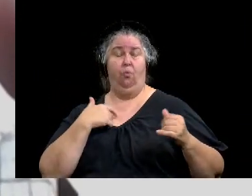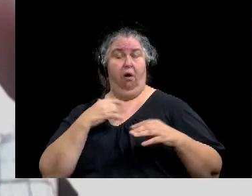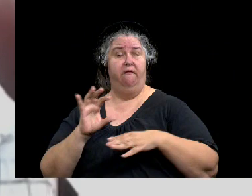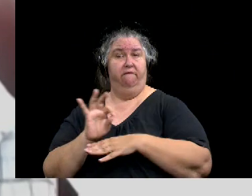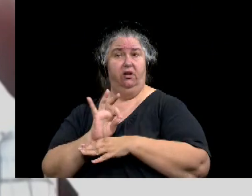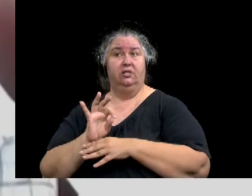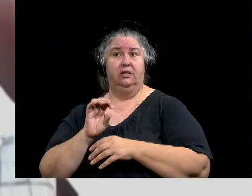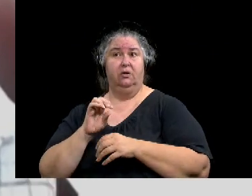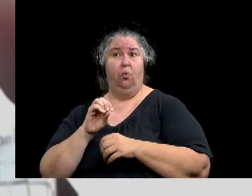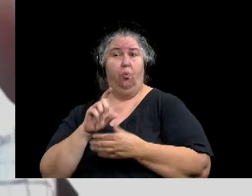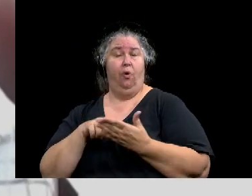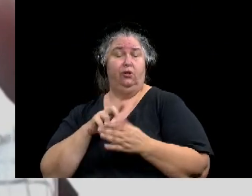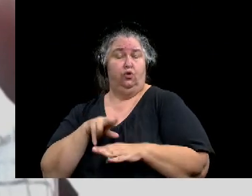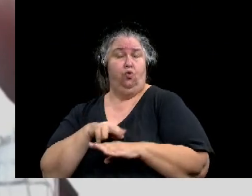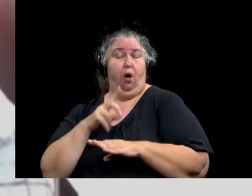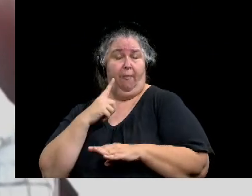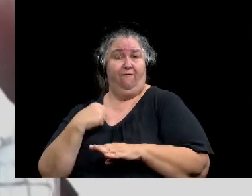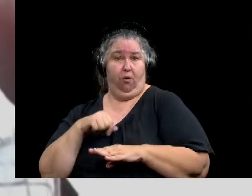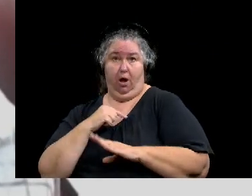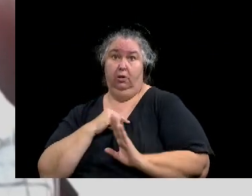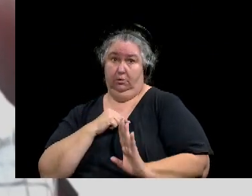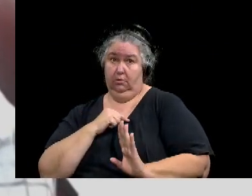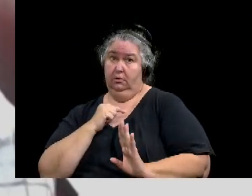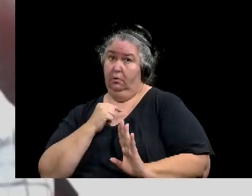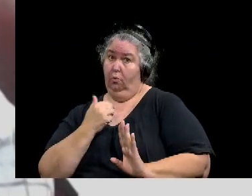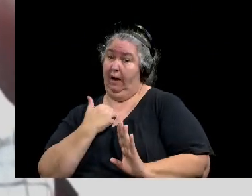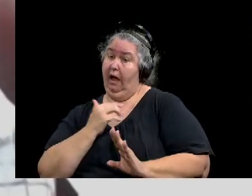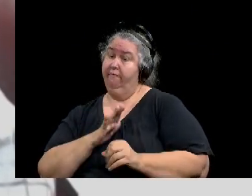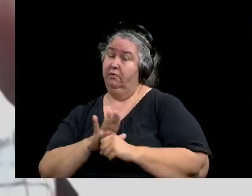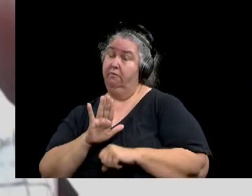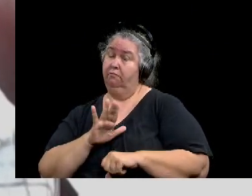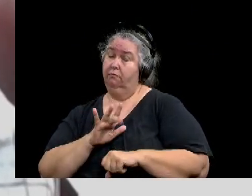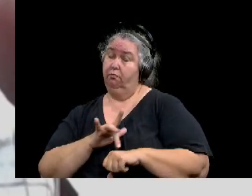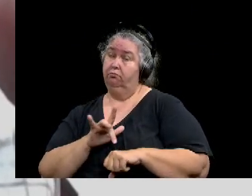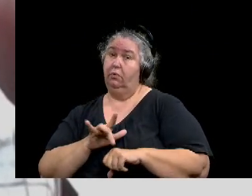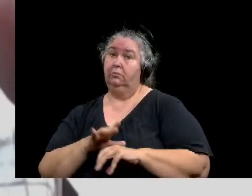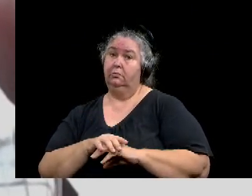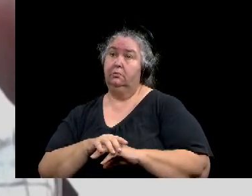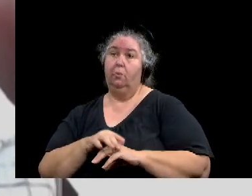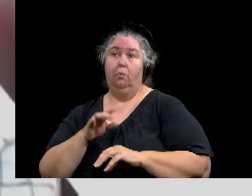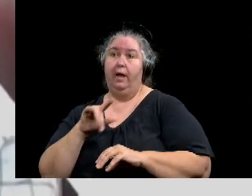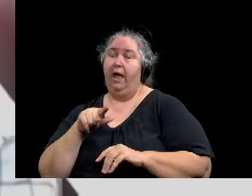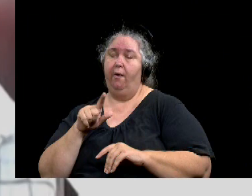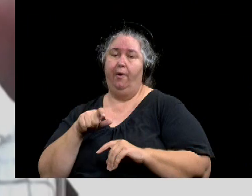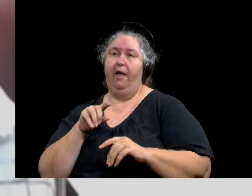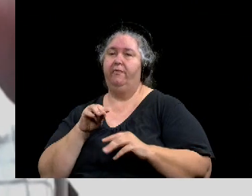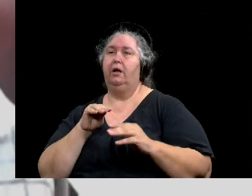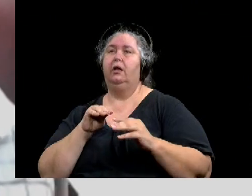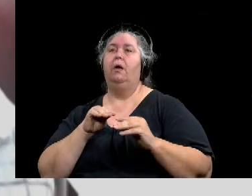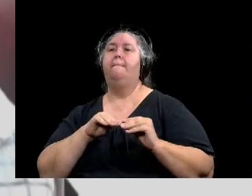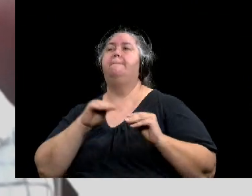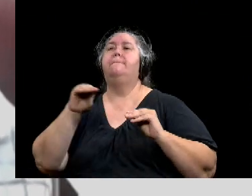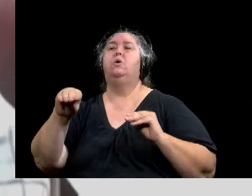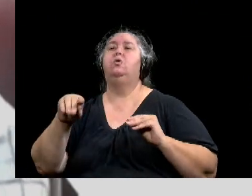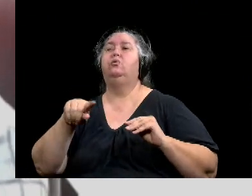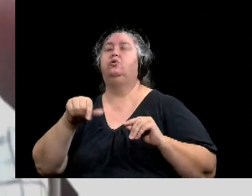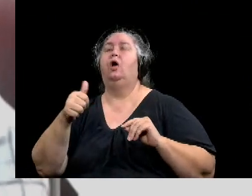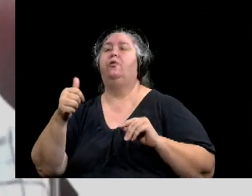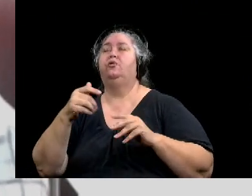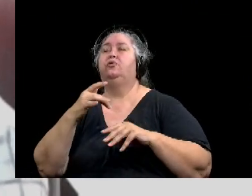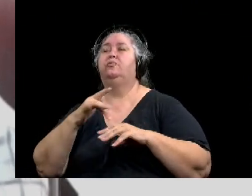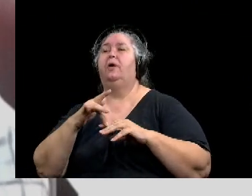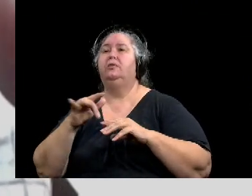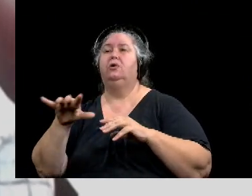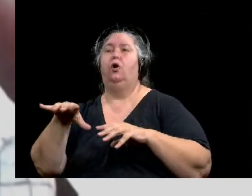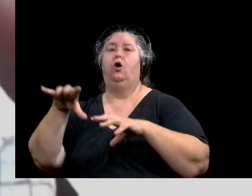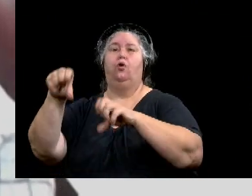of what's normal for us. So we haven't begun to expand into spaces that would not typically be looked at as patient